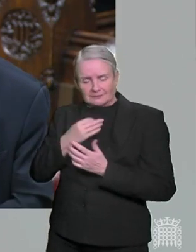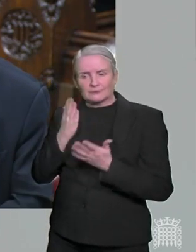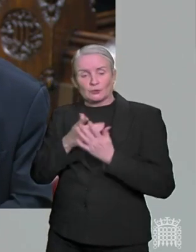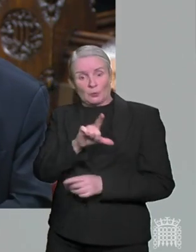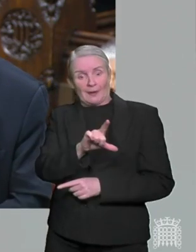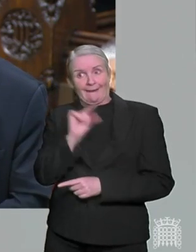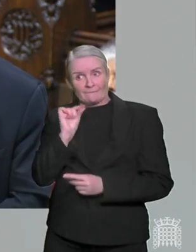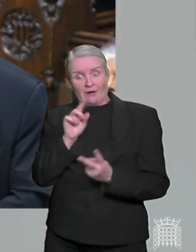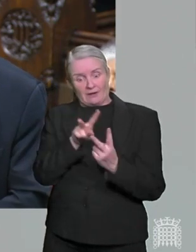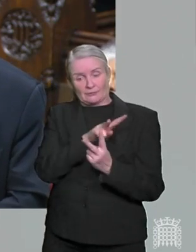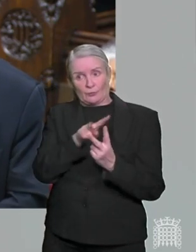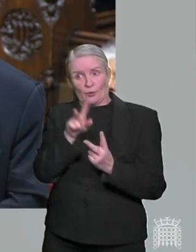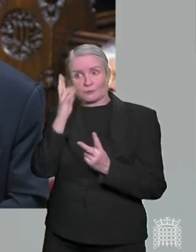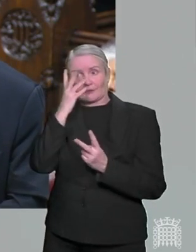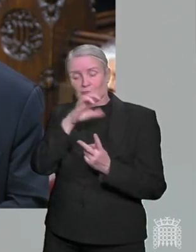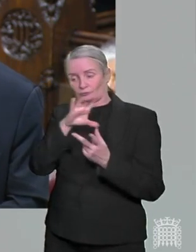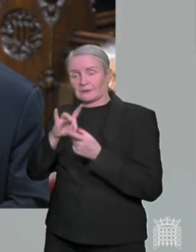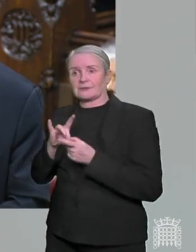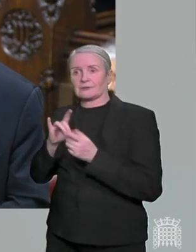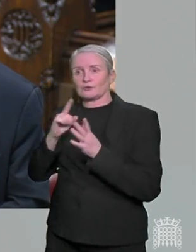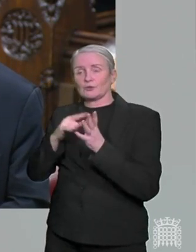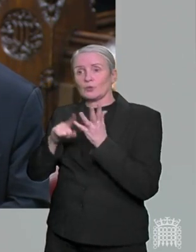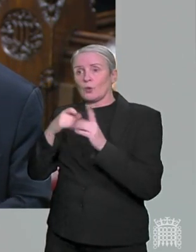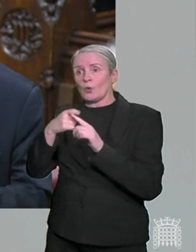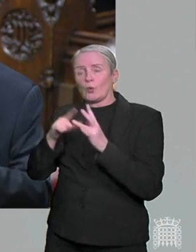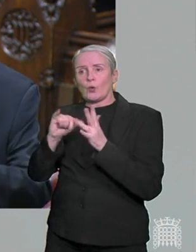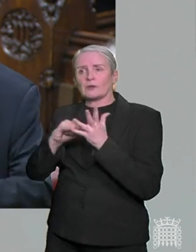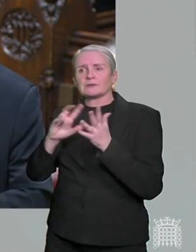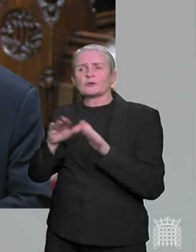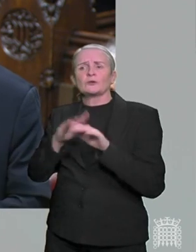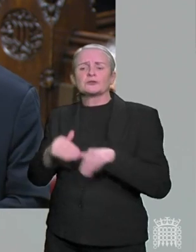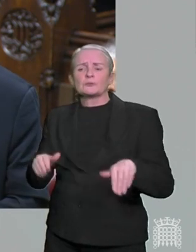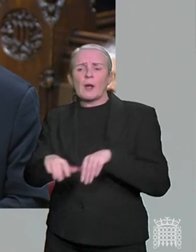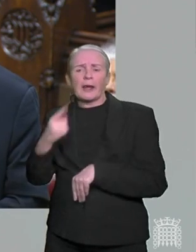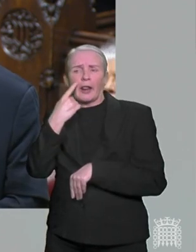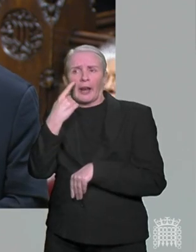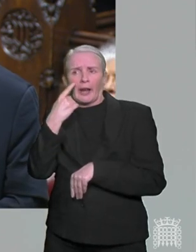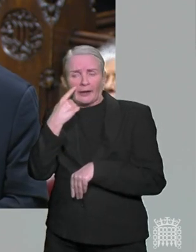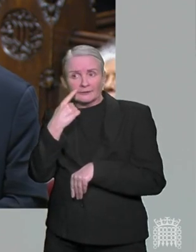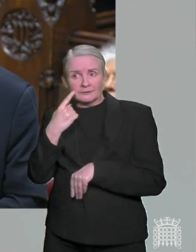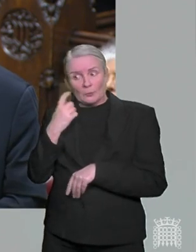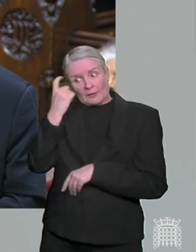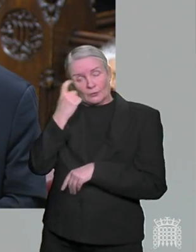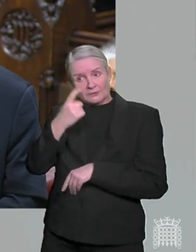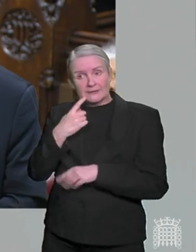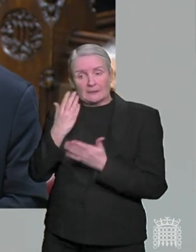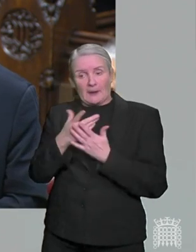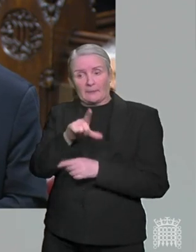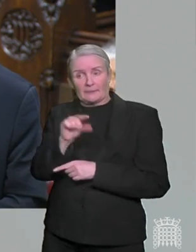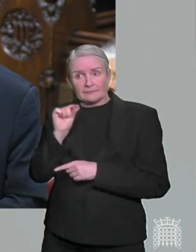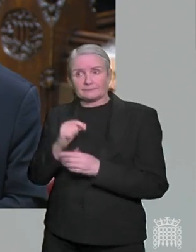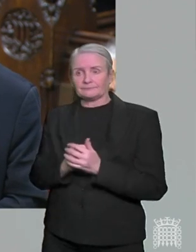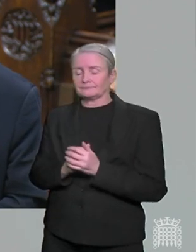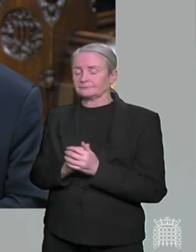to join AUKUS, and I wondered if he'll give that recommendation further consideration. And pursuing the point made by his noble friend a moment ago, Bloomberg